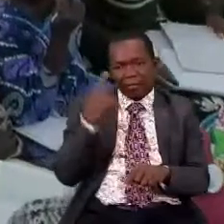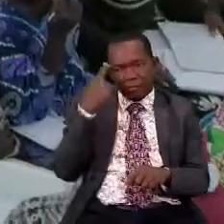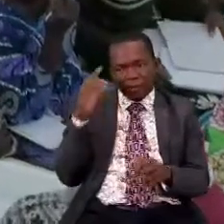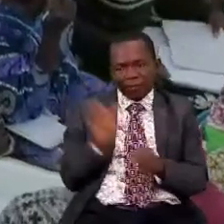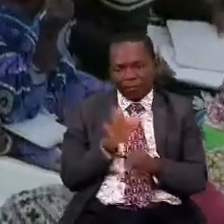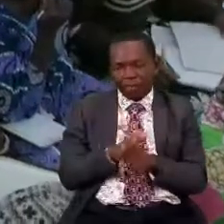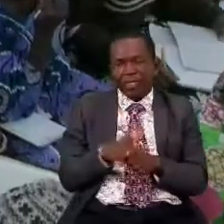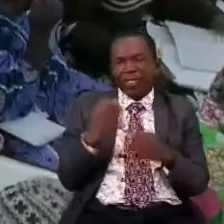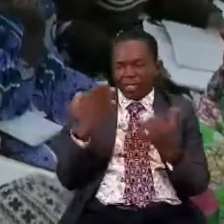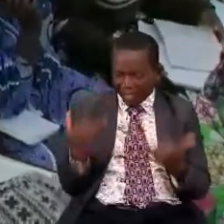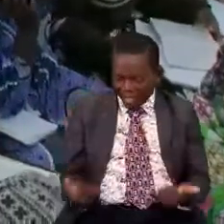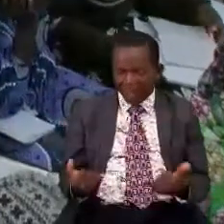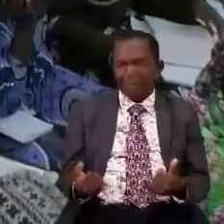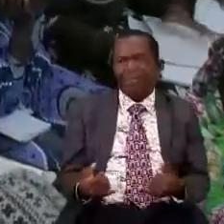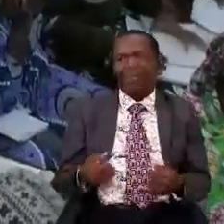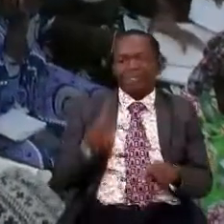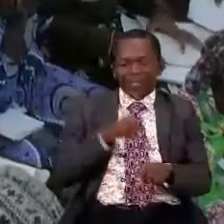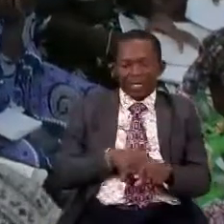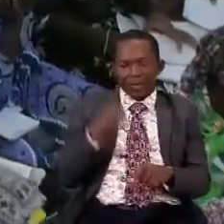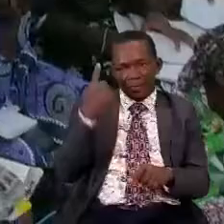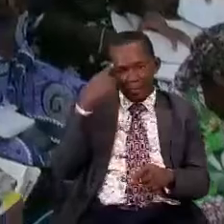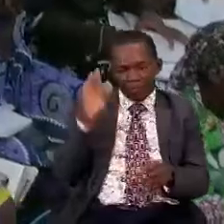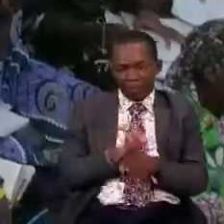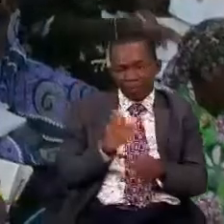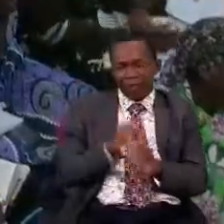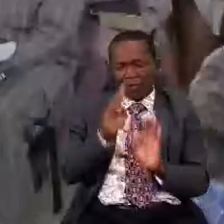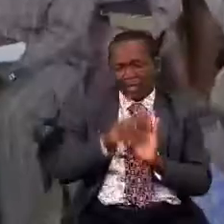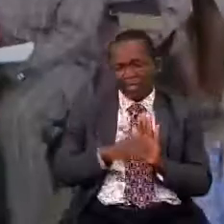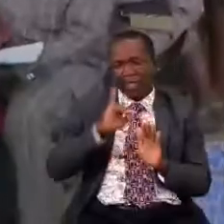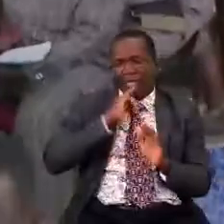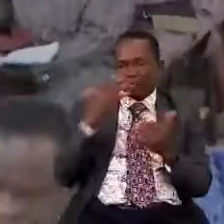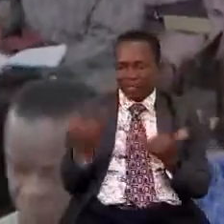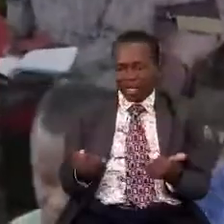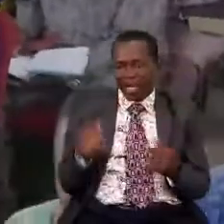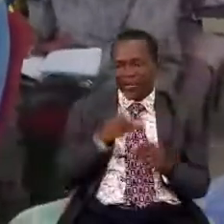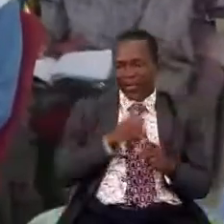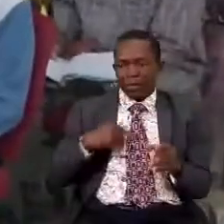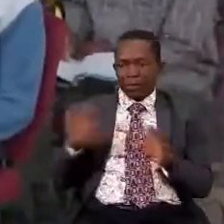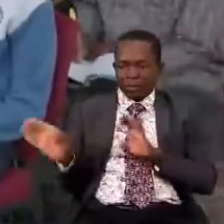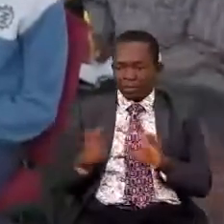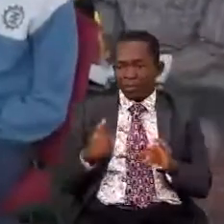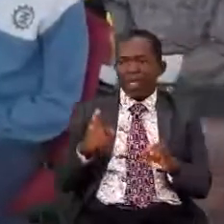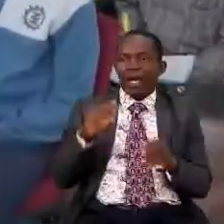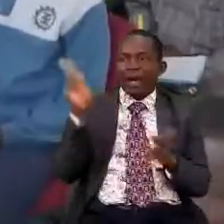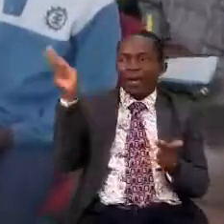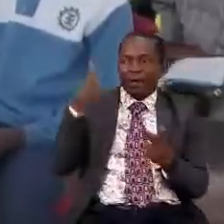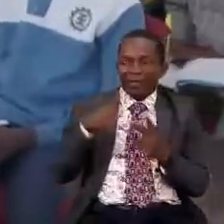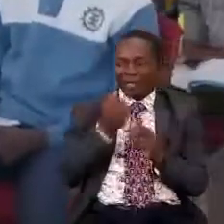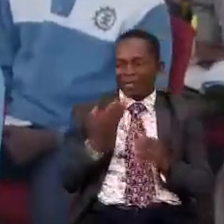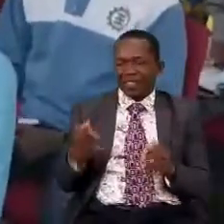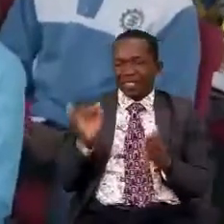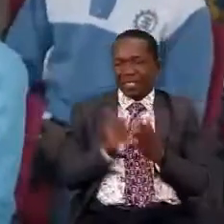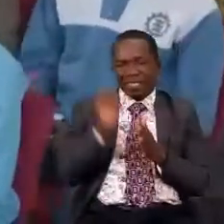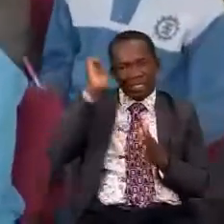perfect all that he has promised in your life in Jesus' name. We're coming to number three now.